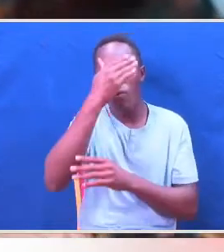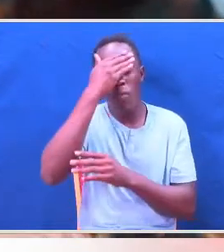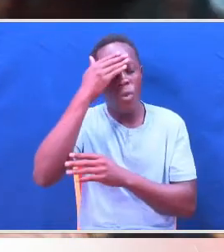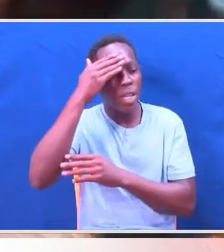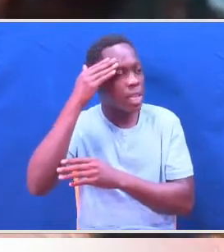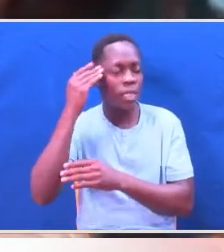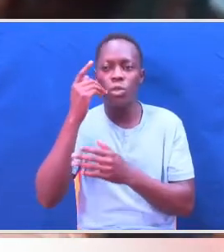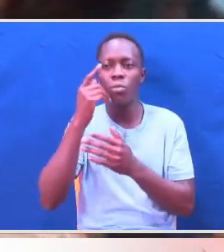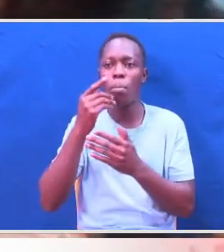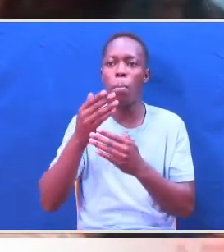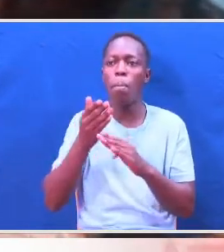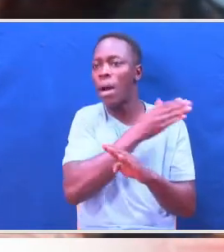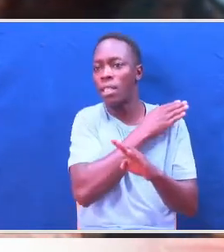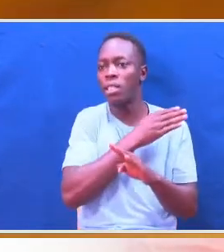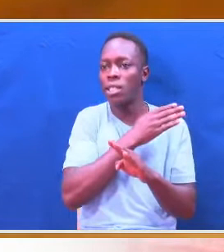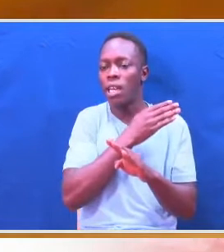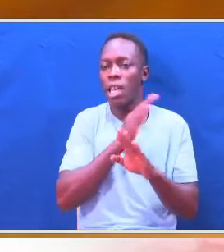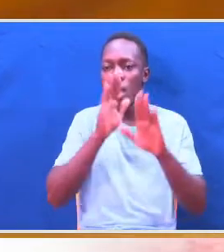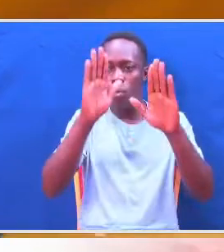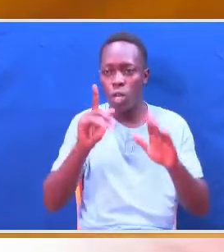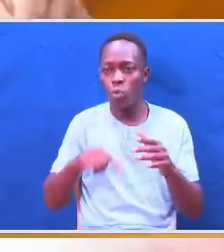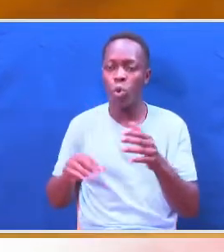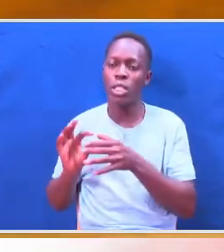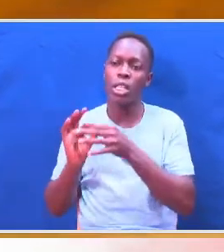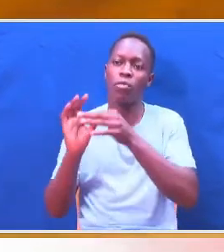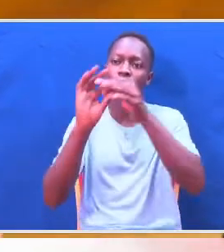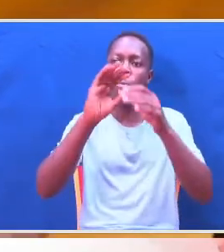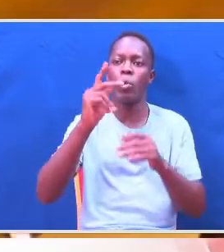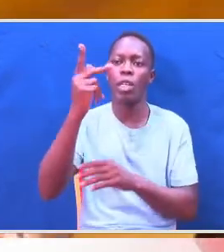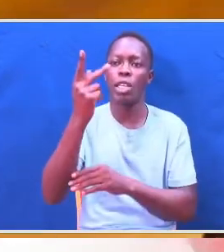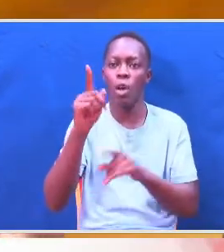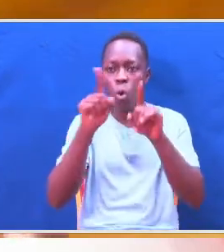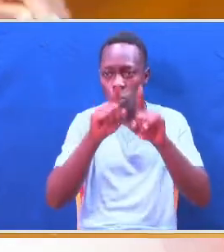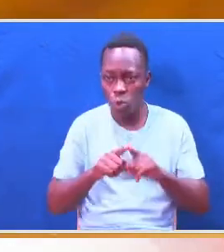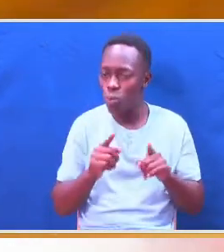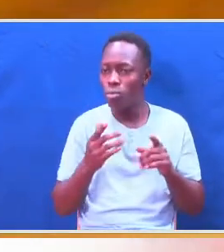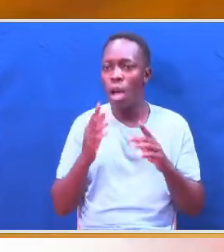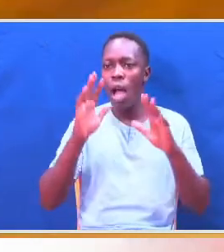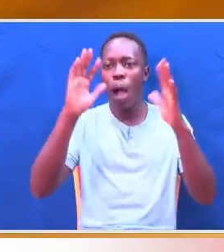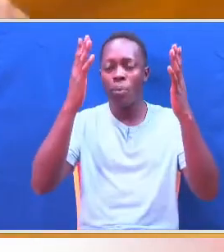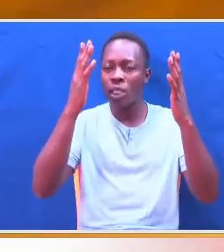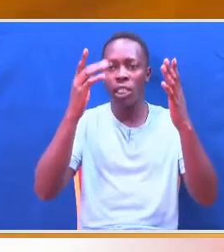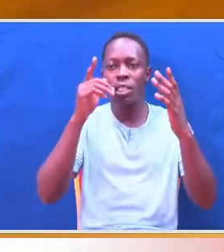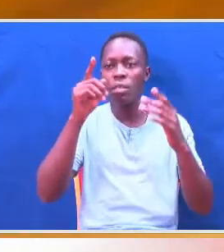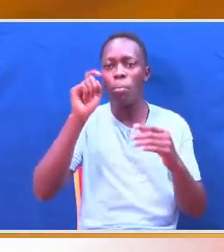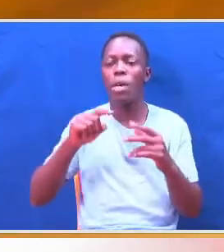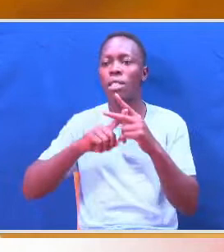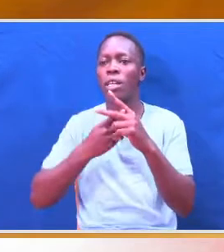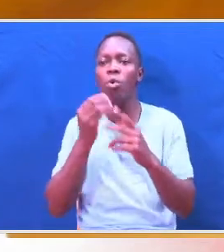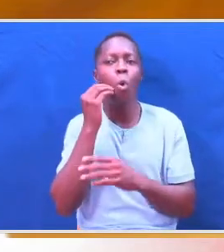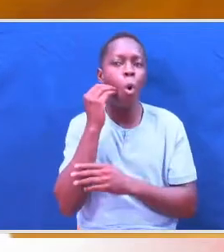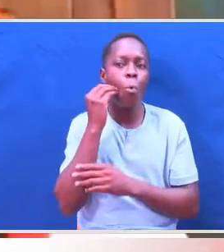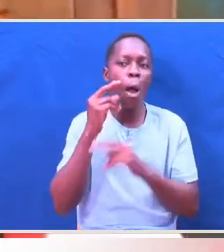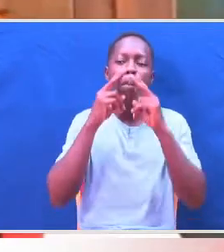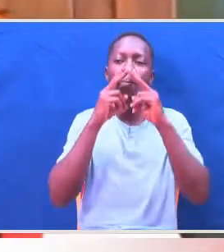differences and seek the unity of Mount Kenya. But appreciating that charity must begin at home. So we must have that peace